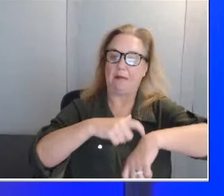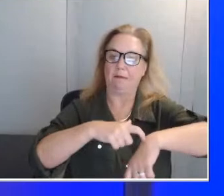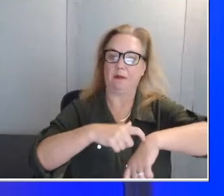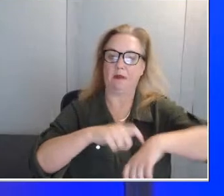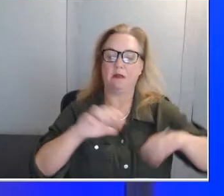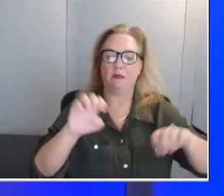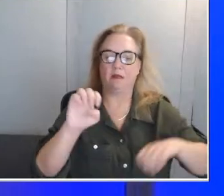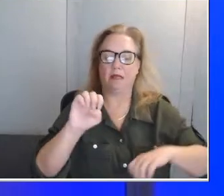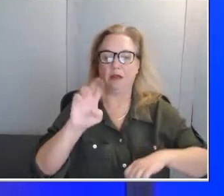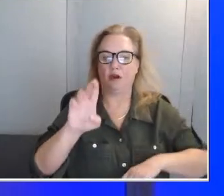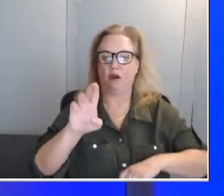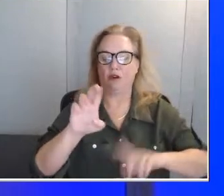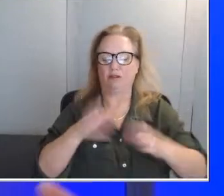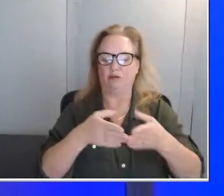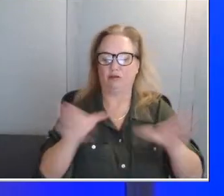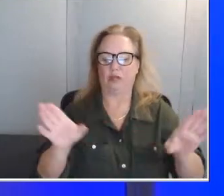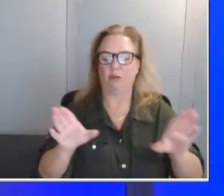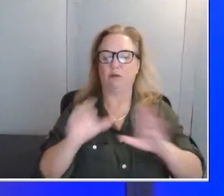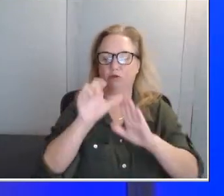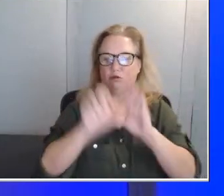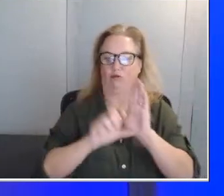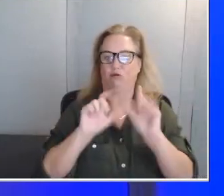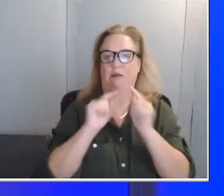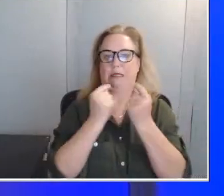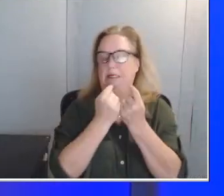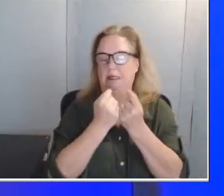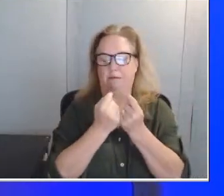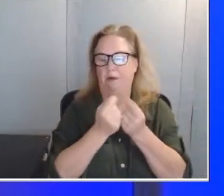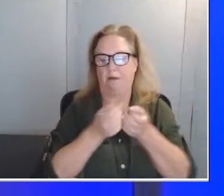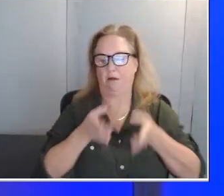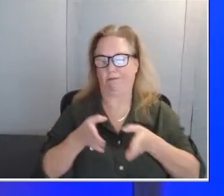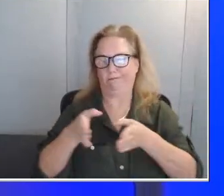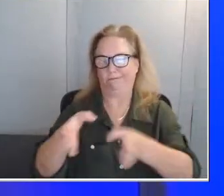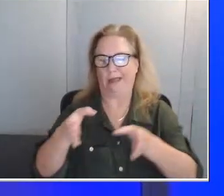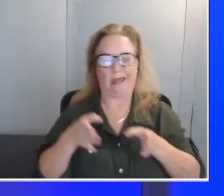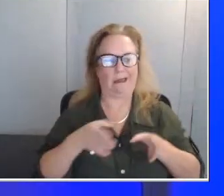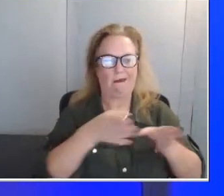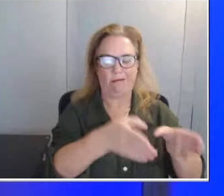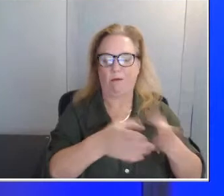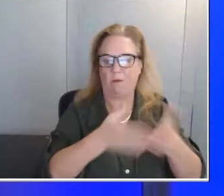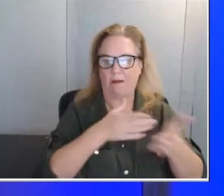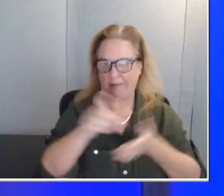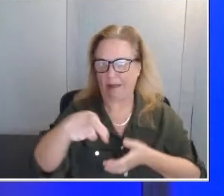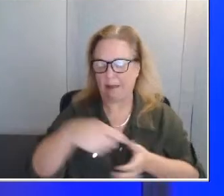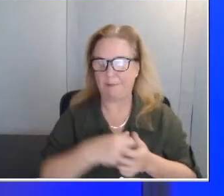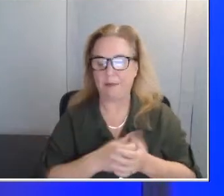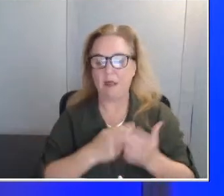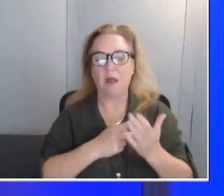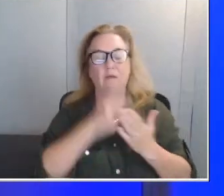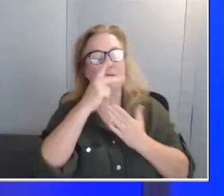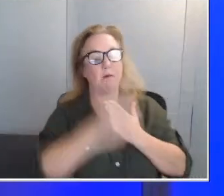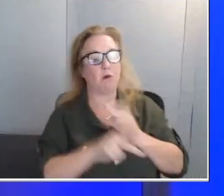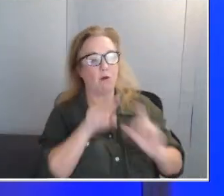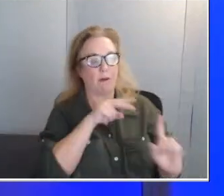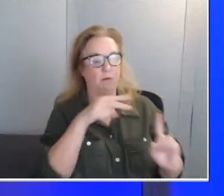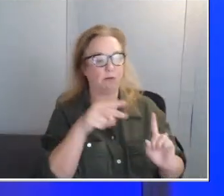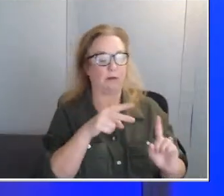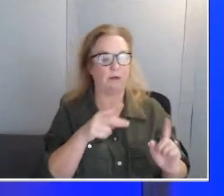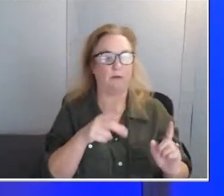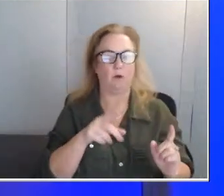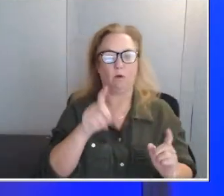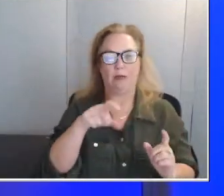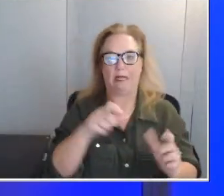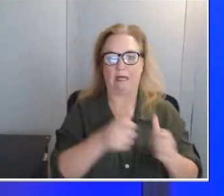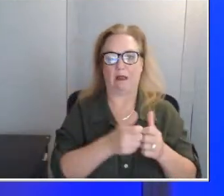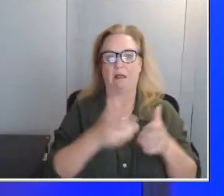general surgery team and go whatever path in order to get the care they need. From a programmatic standpoint, we have to do a lot of